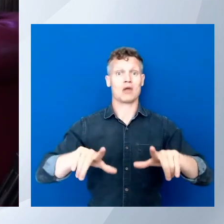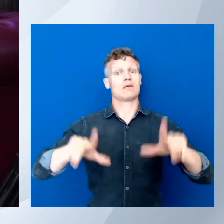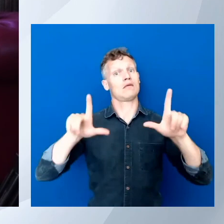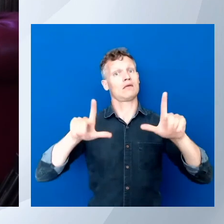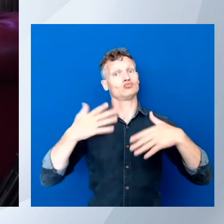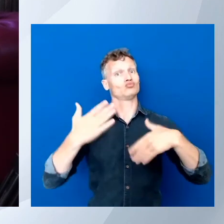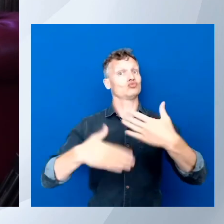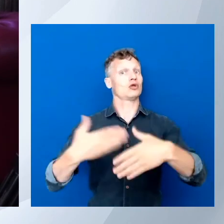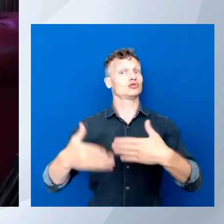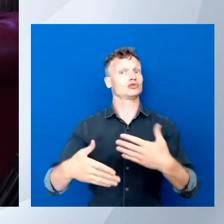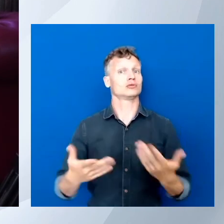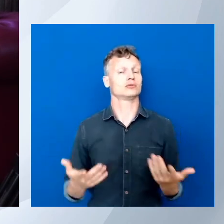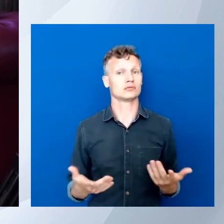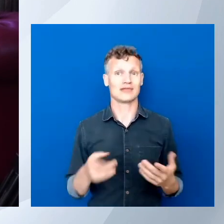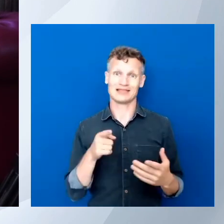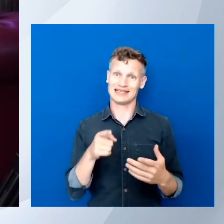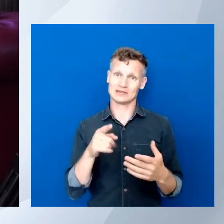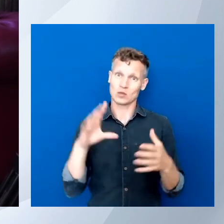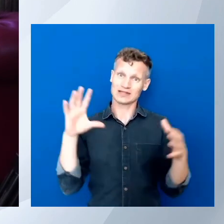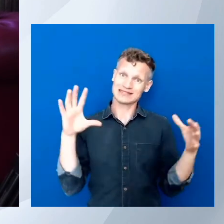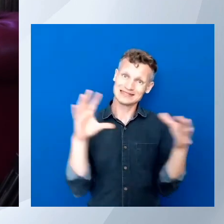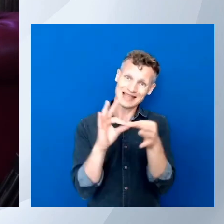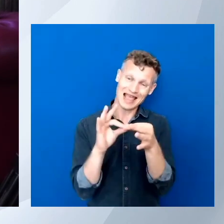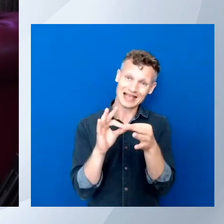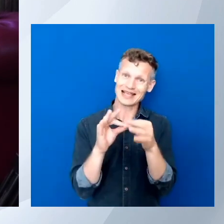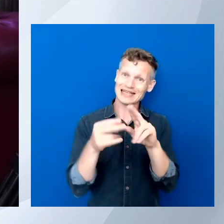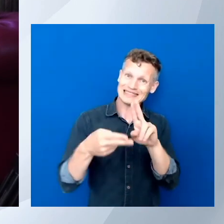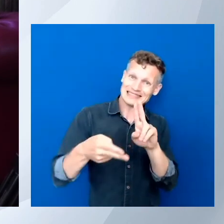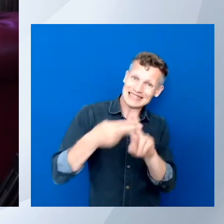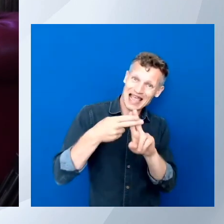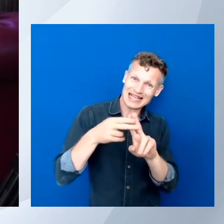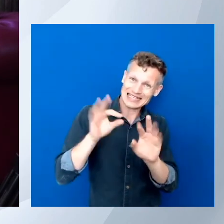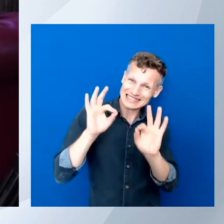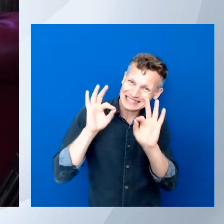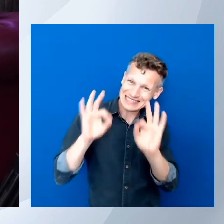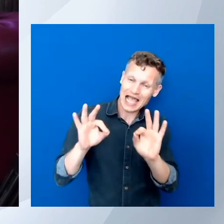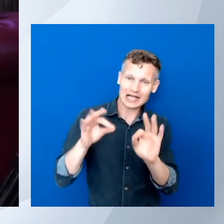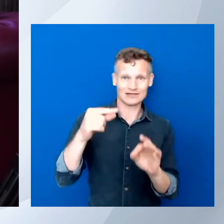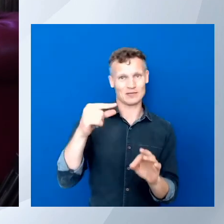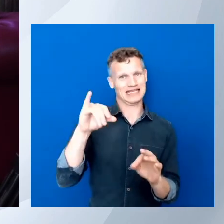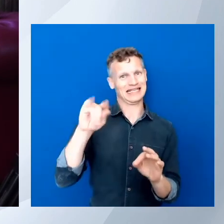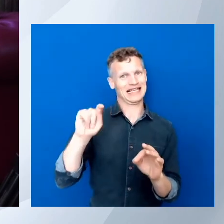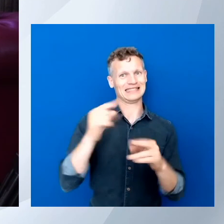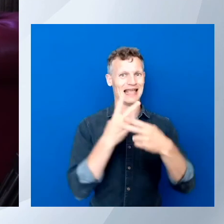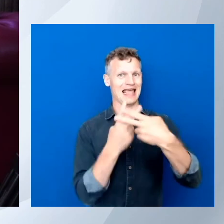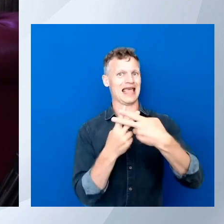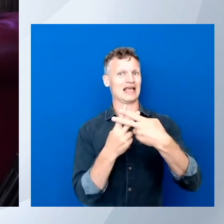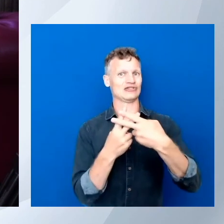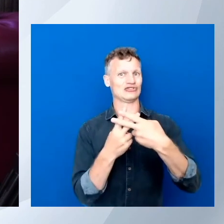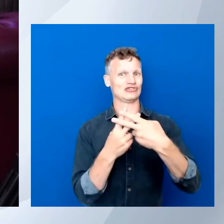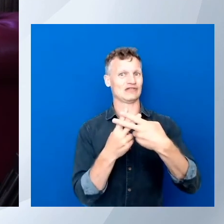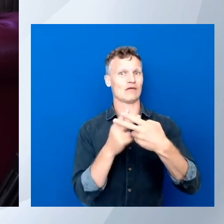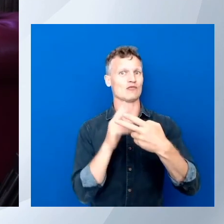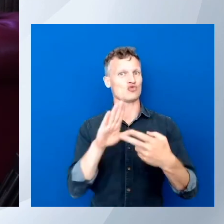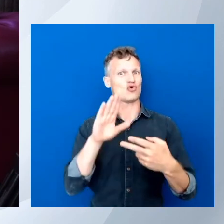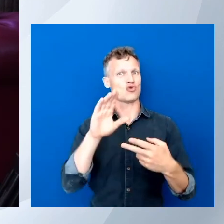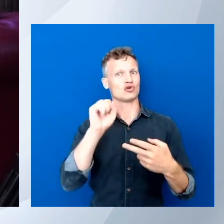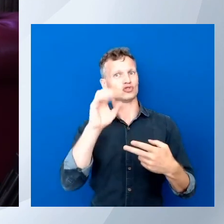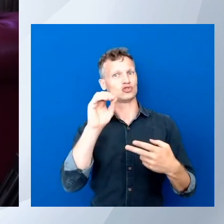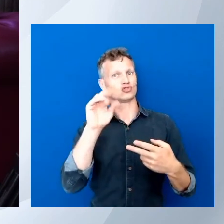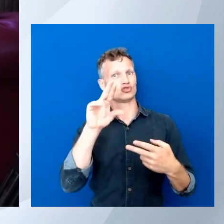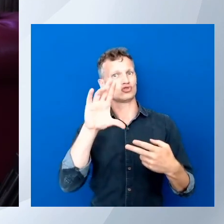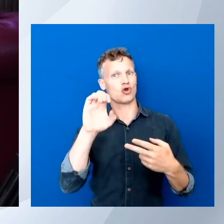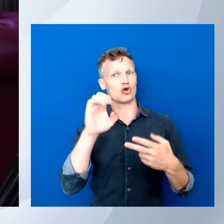exact commit hash from Git that for the source code that you use to train the model. So you get a